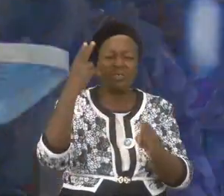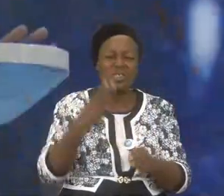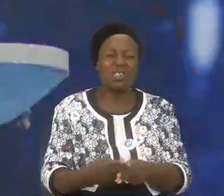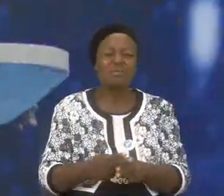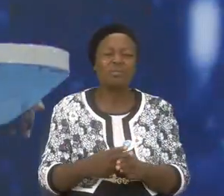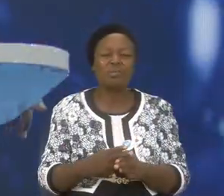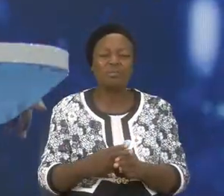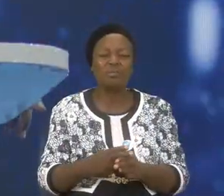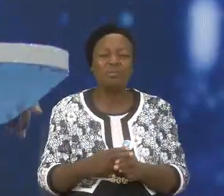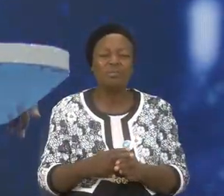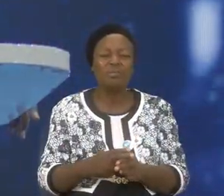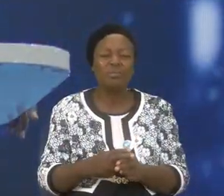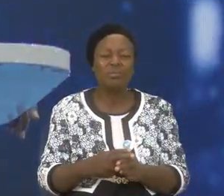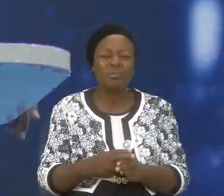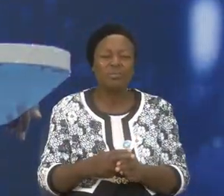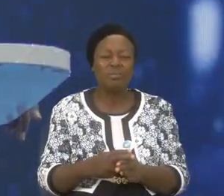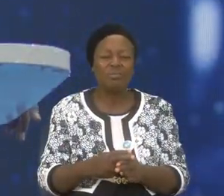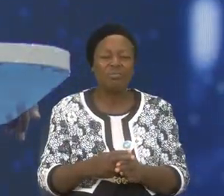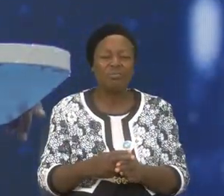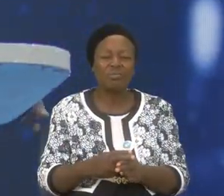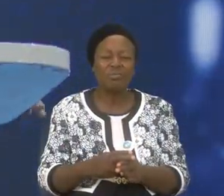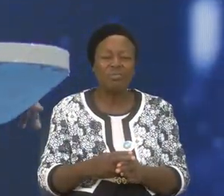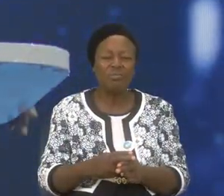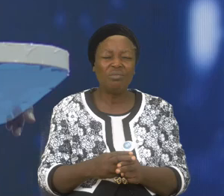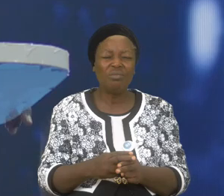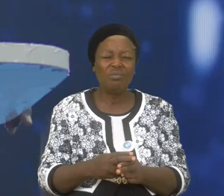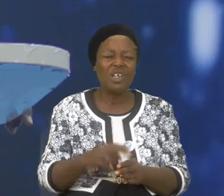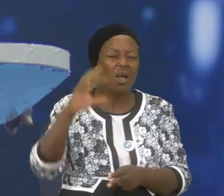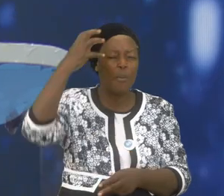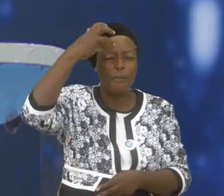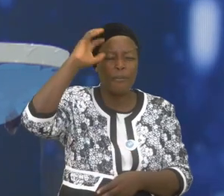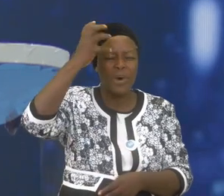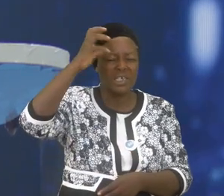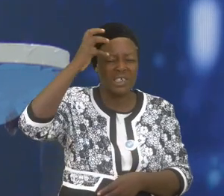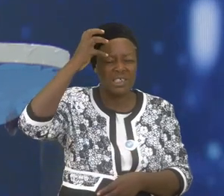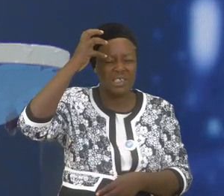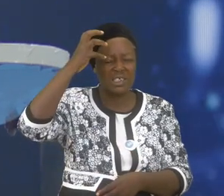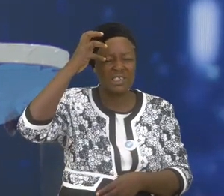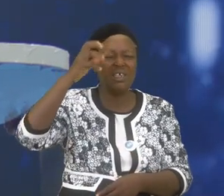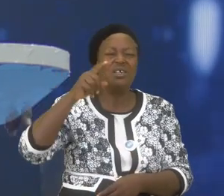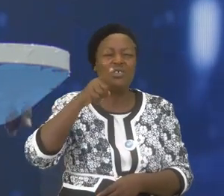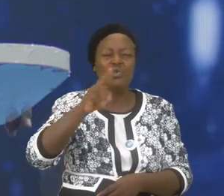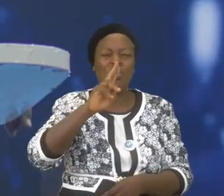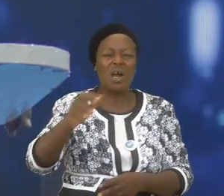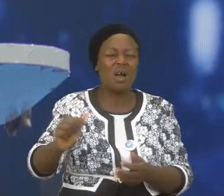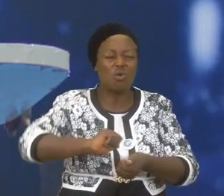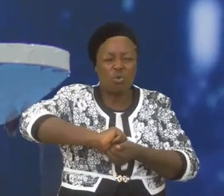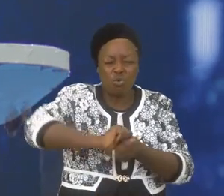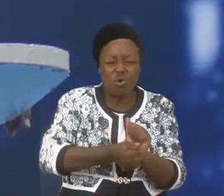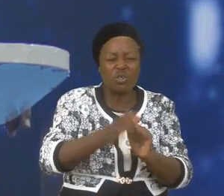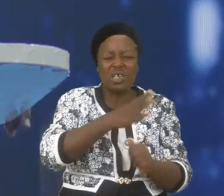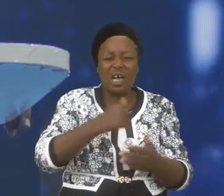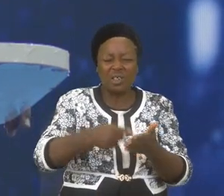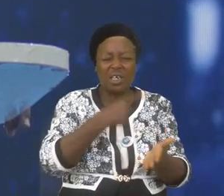Madness, insanity, you are crushed and canceled. Swelling, goiter,